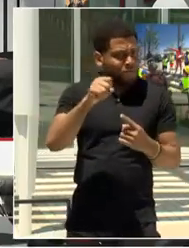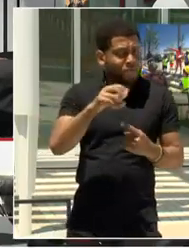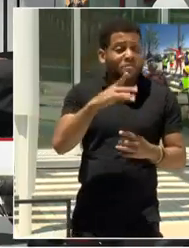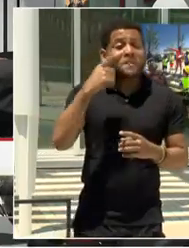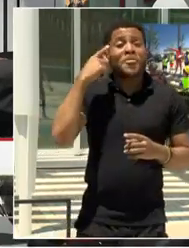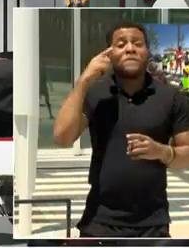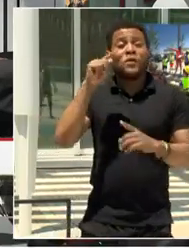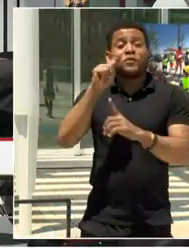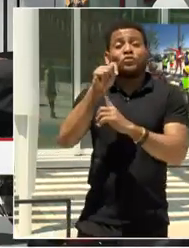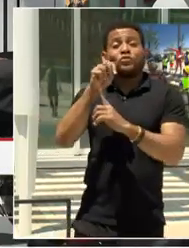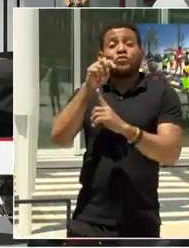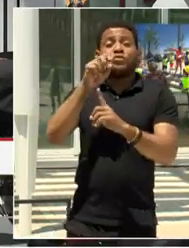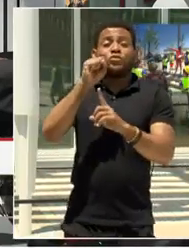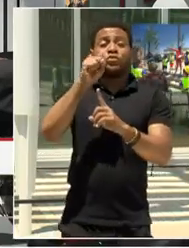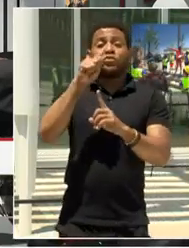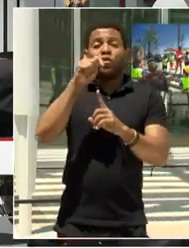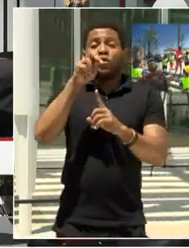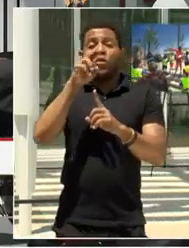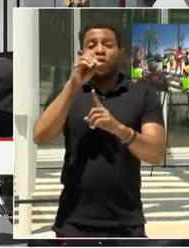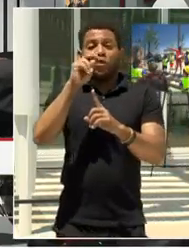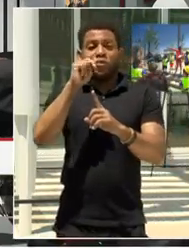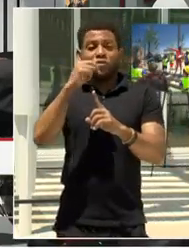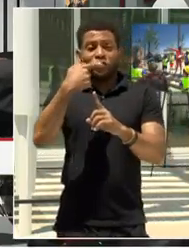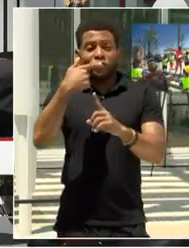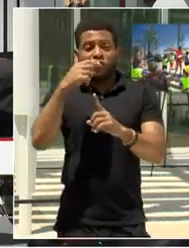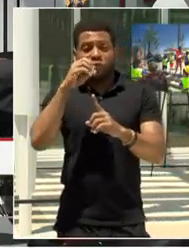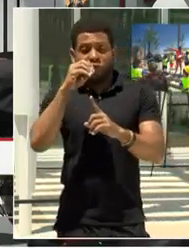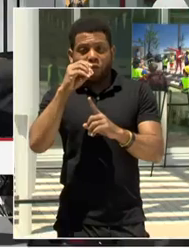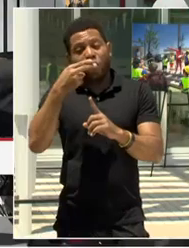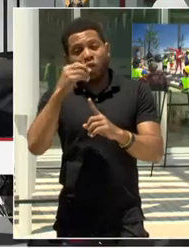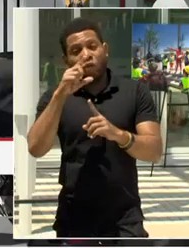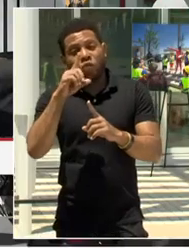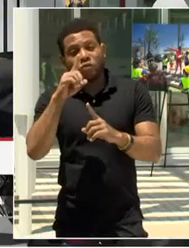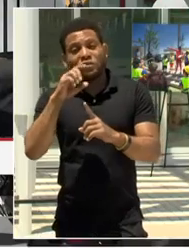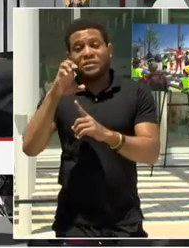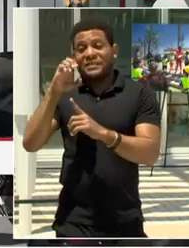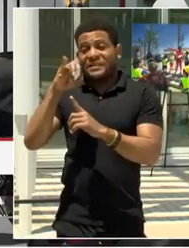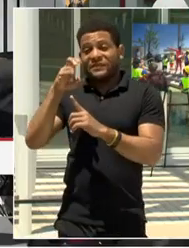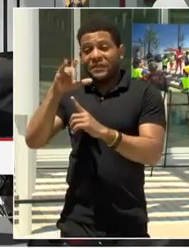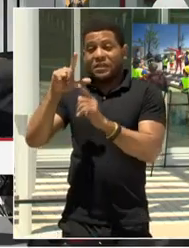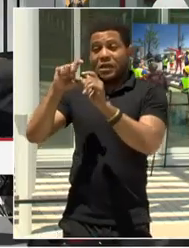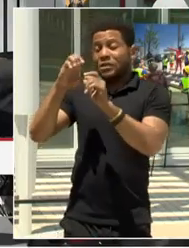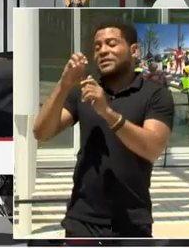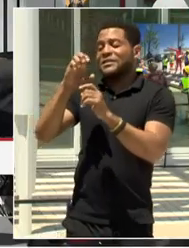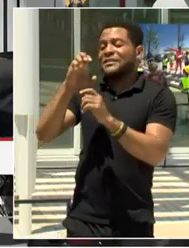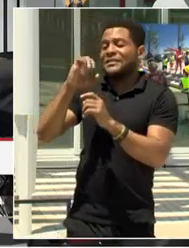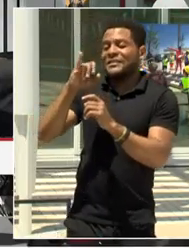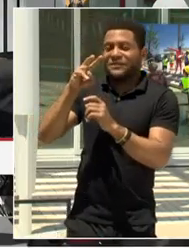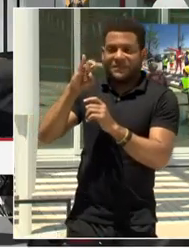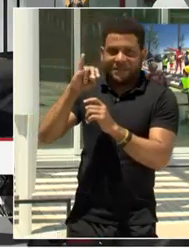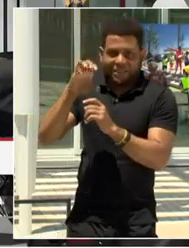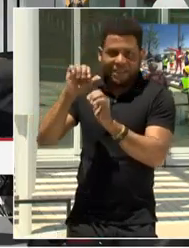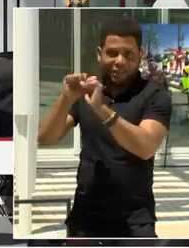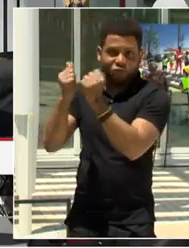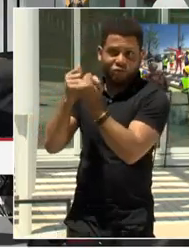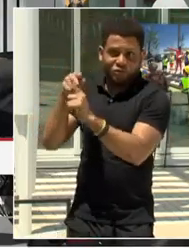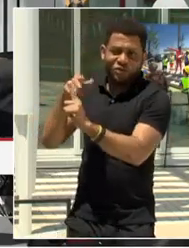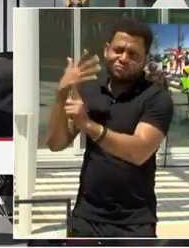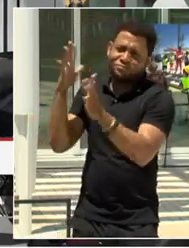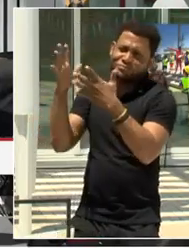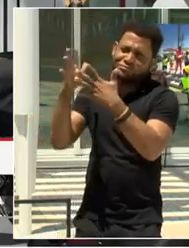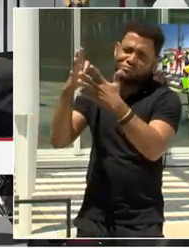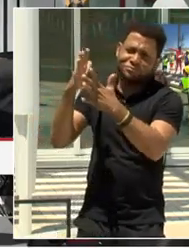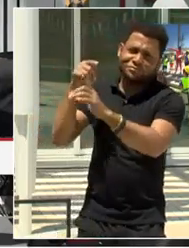Association, please raise your hand. I see India in the back. ANC 5E, or what is now